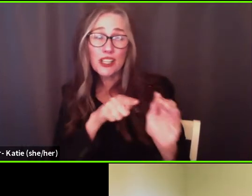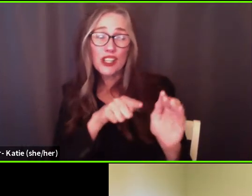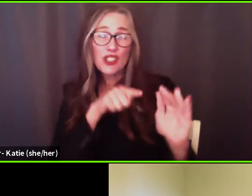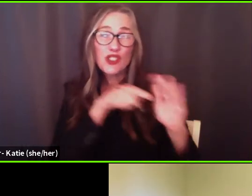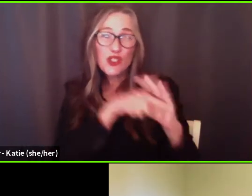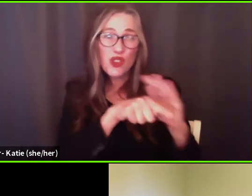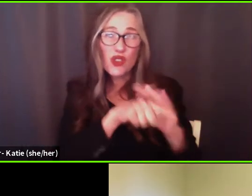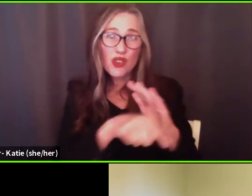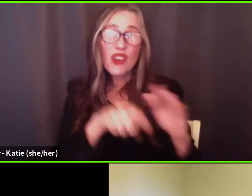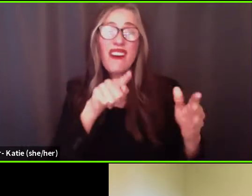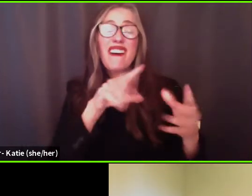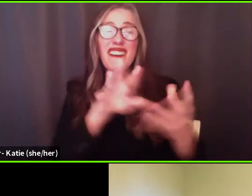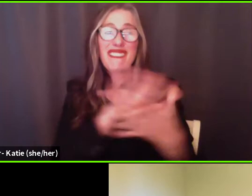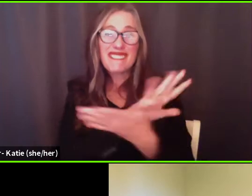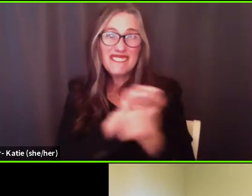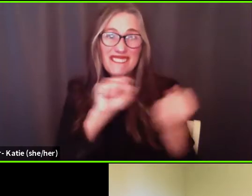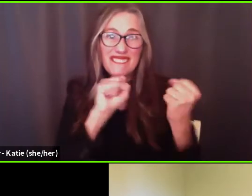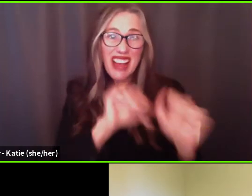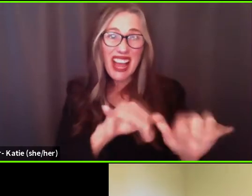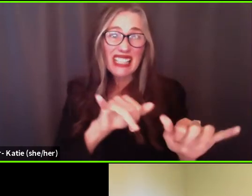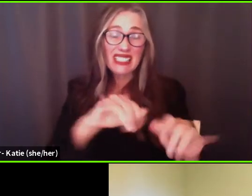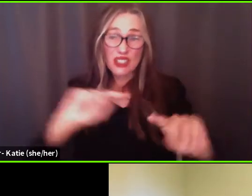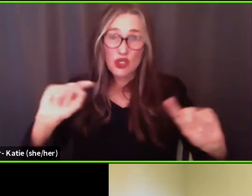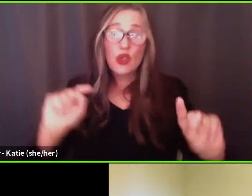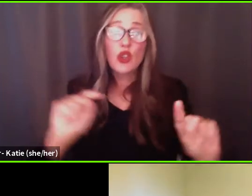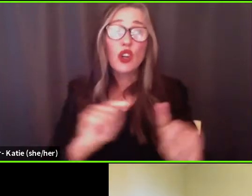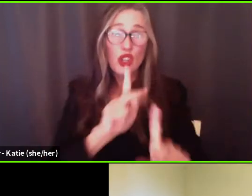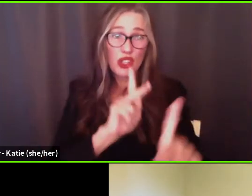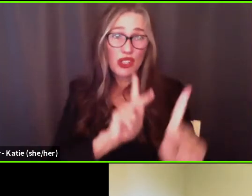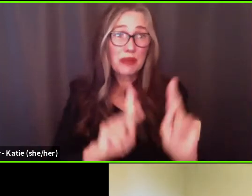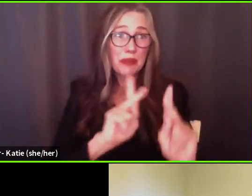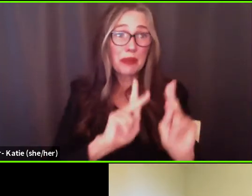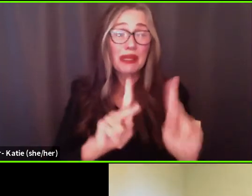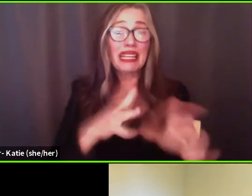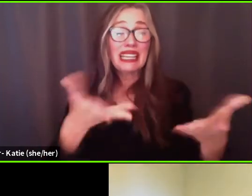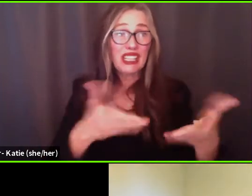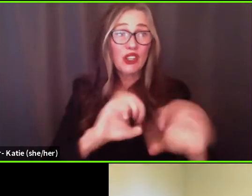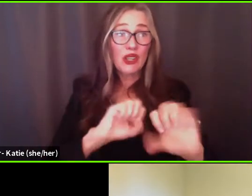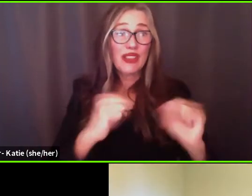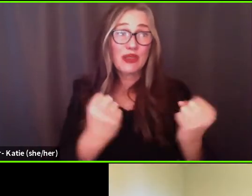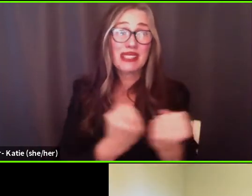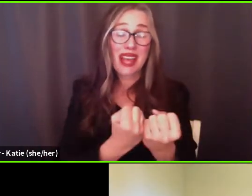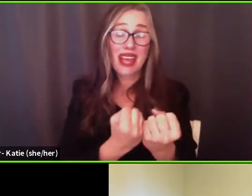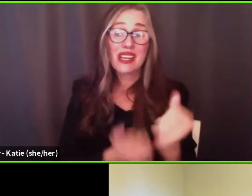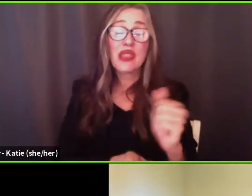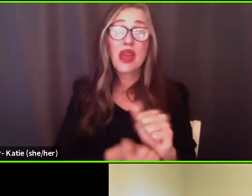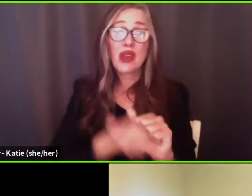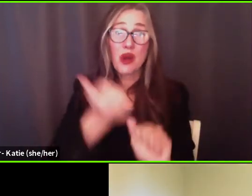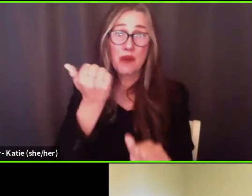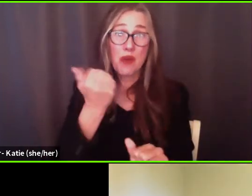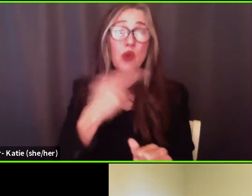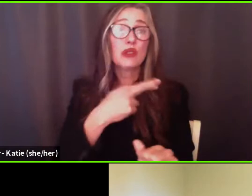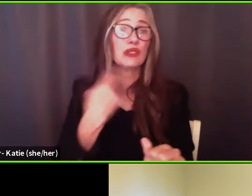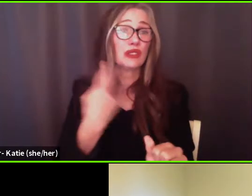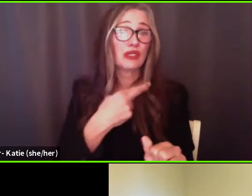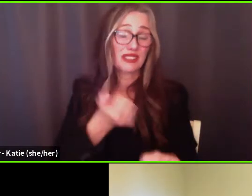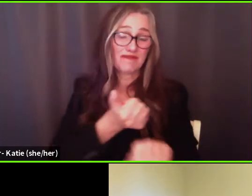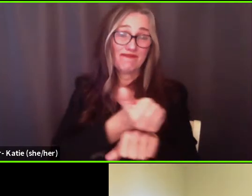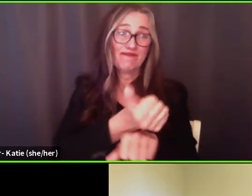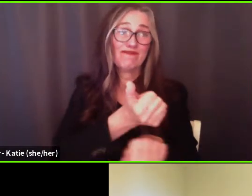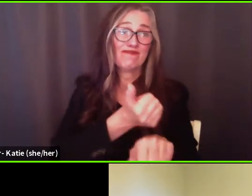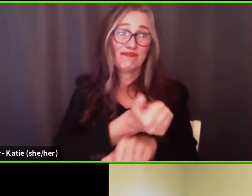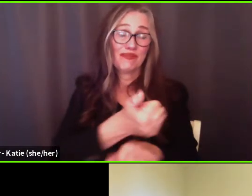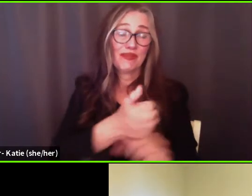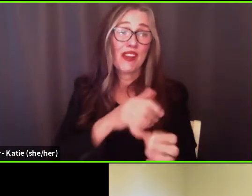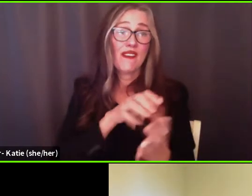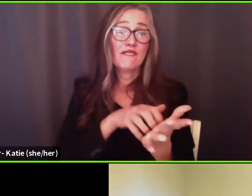which society has failed its most vulnerable i mean it's interesting several of the earlier panelists have lifted up the